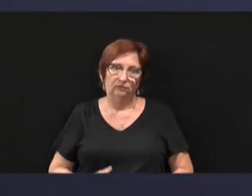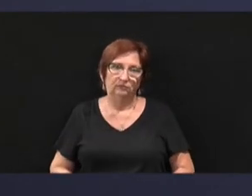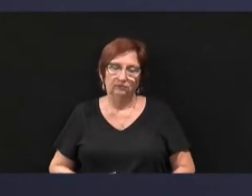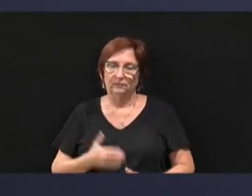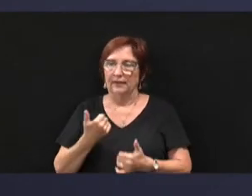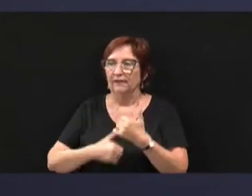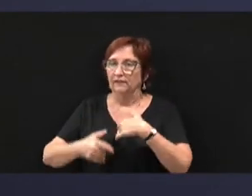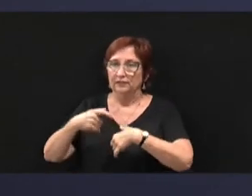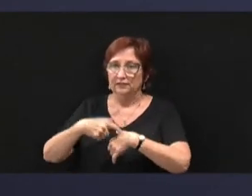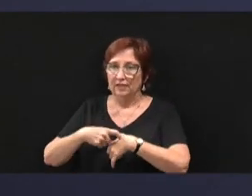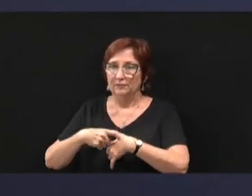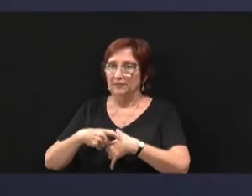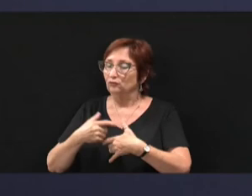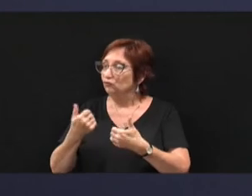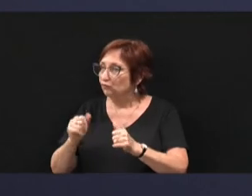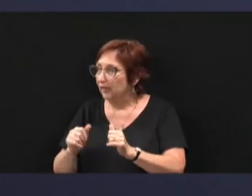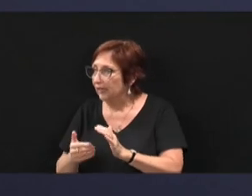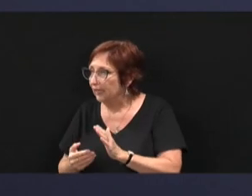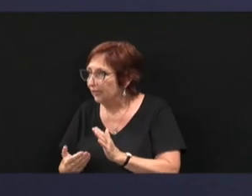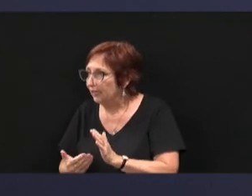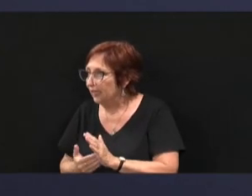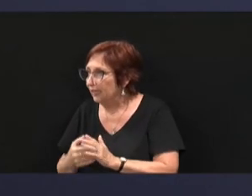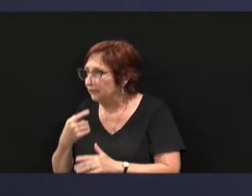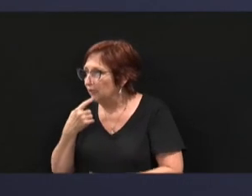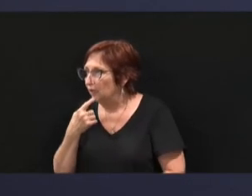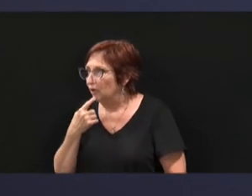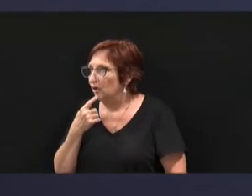again, he would say, oh, there's an M in it, isn't it?